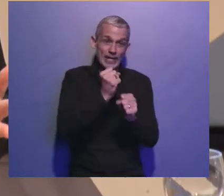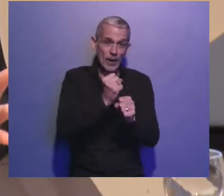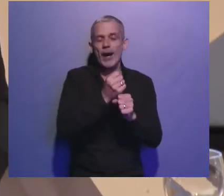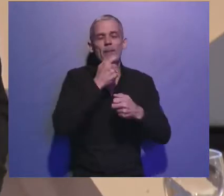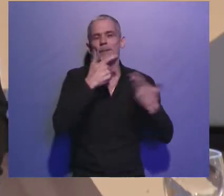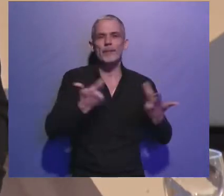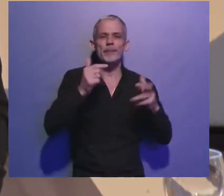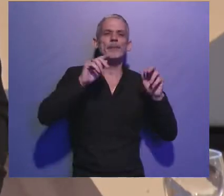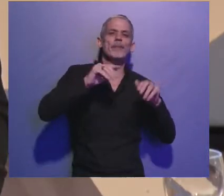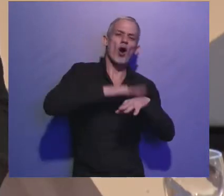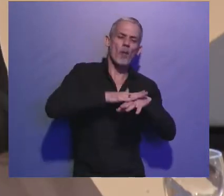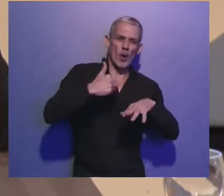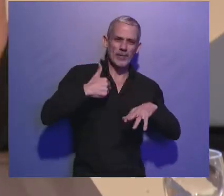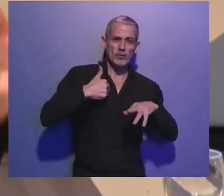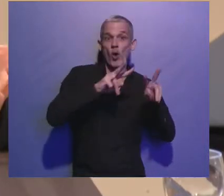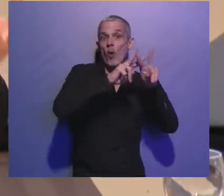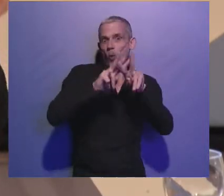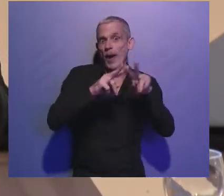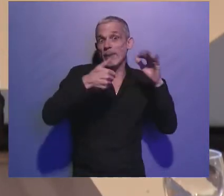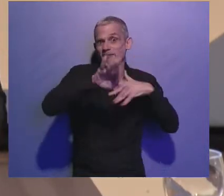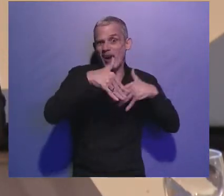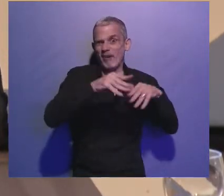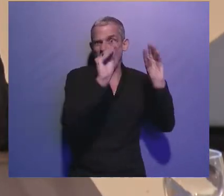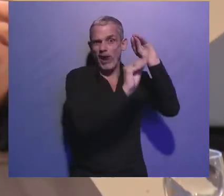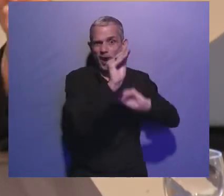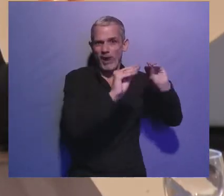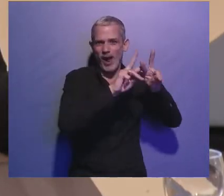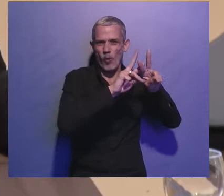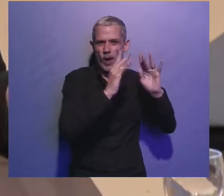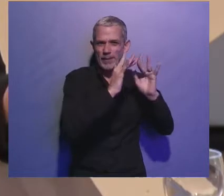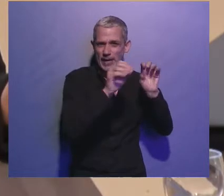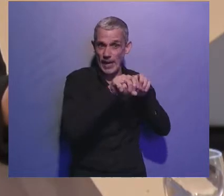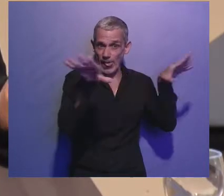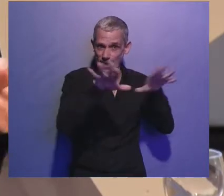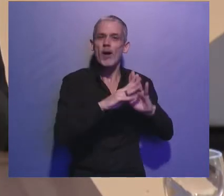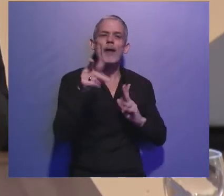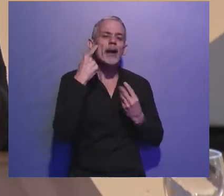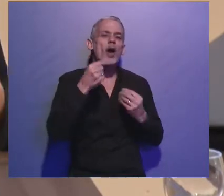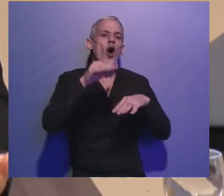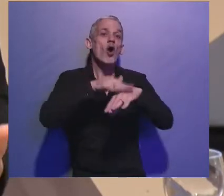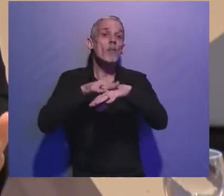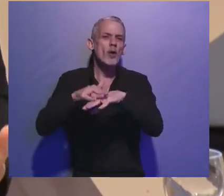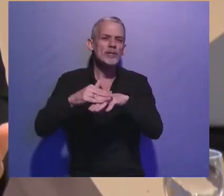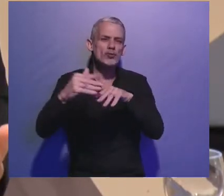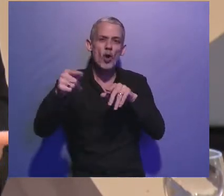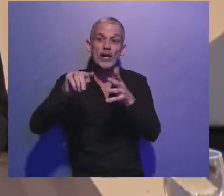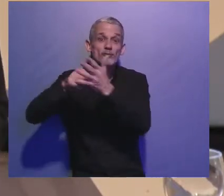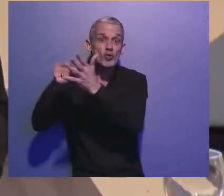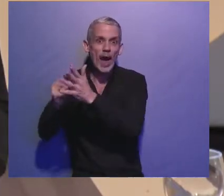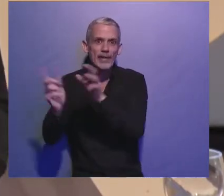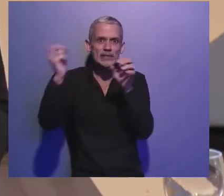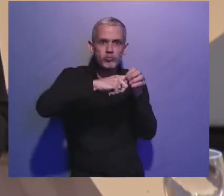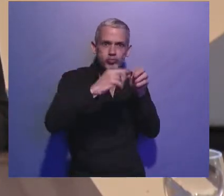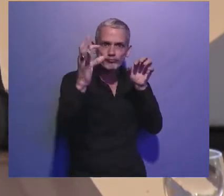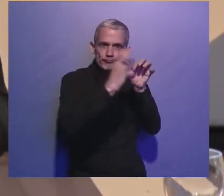available online that will track the commitments that multiple cities have made, and then we'll begin to tie